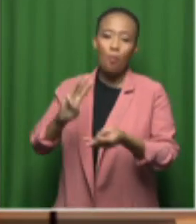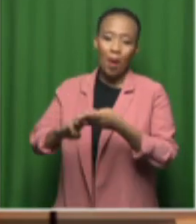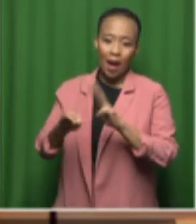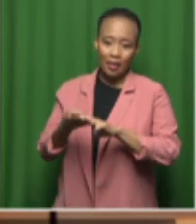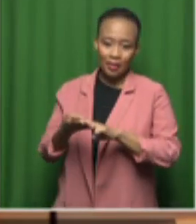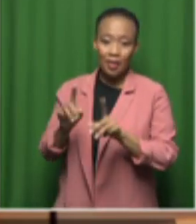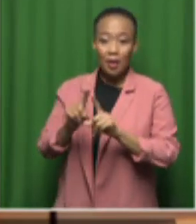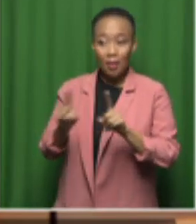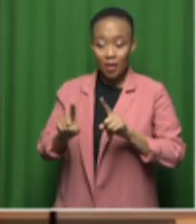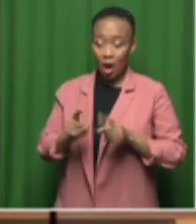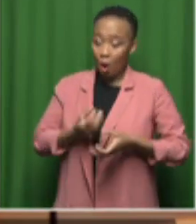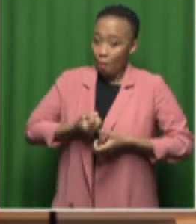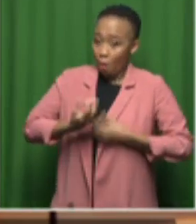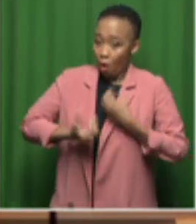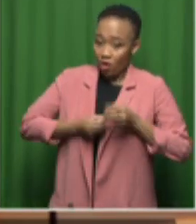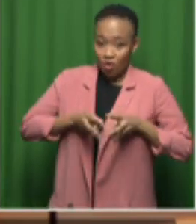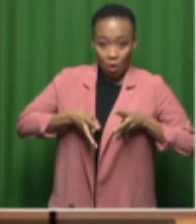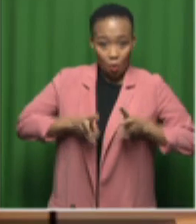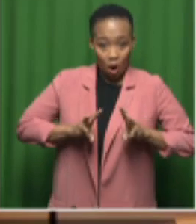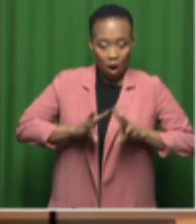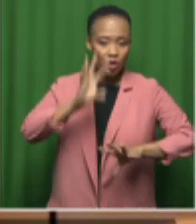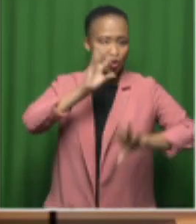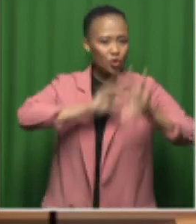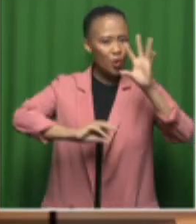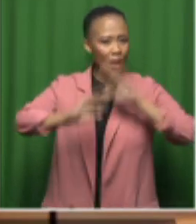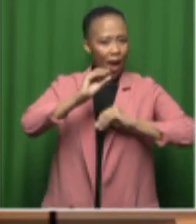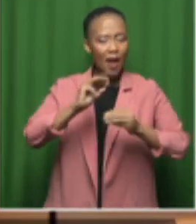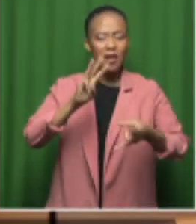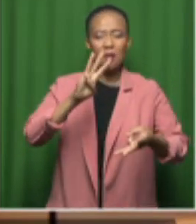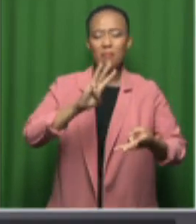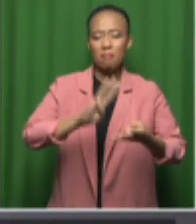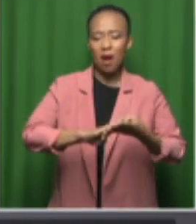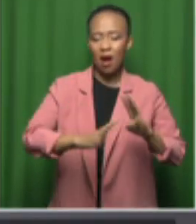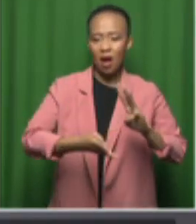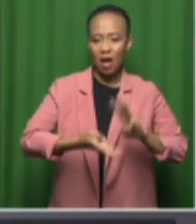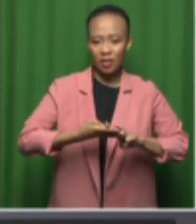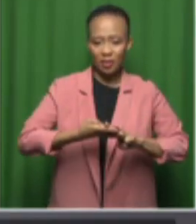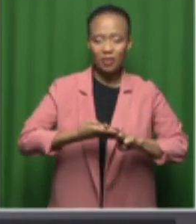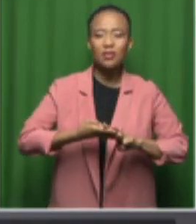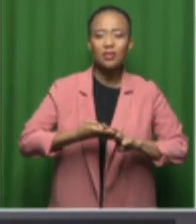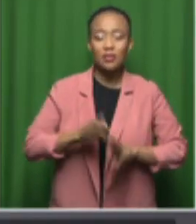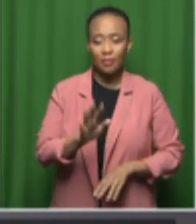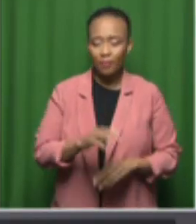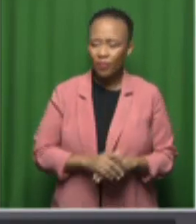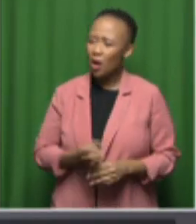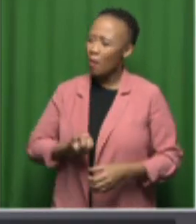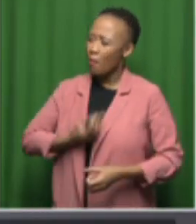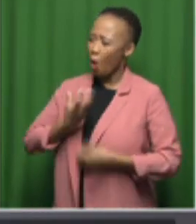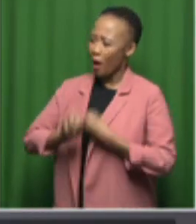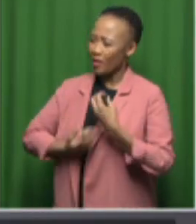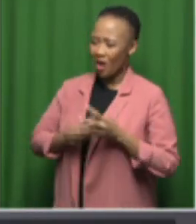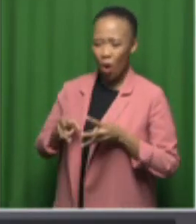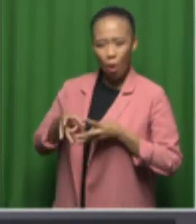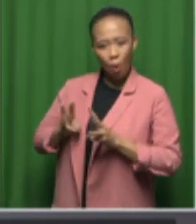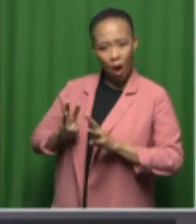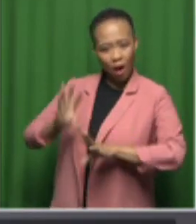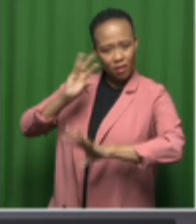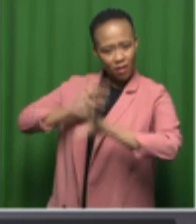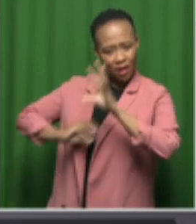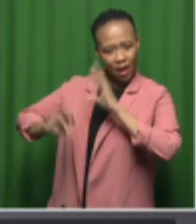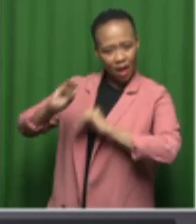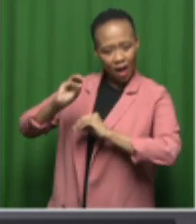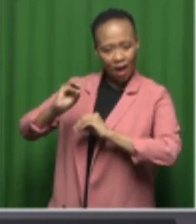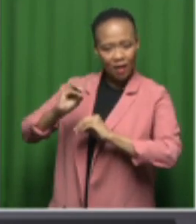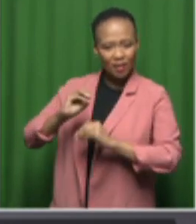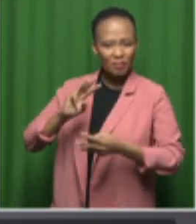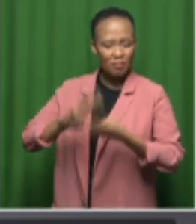learning mathematics, and that's true poetry, obviously. Okay, poetic way of learning mathematics. Yes. Just fill us in on how